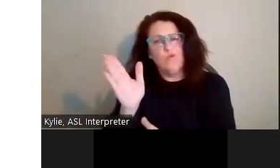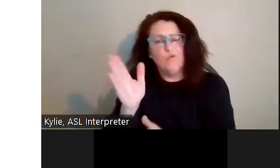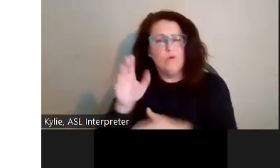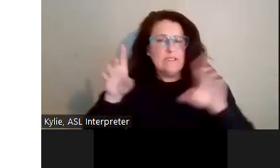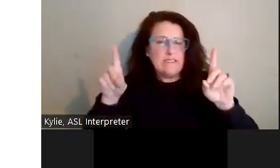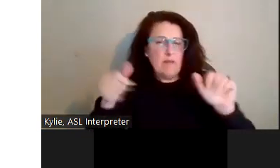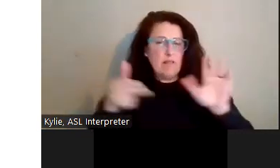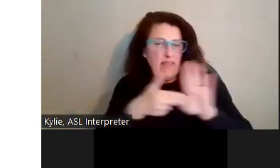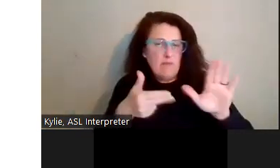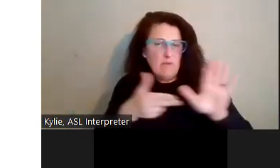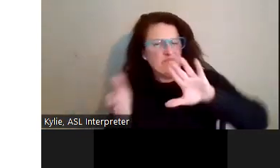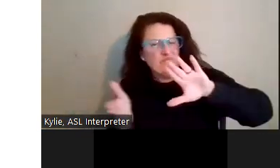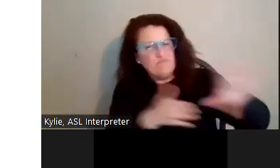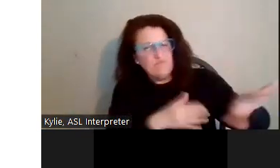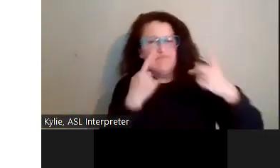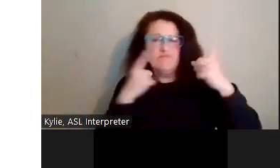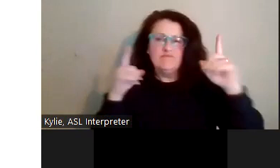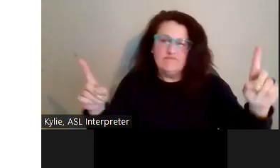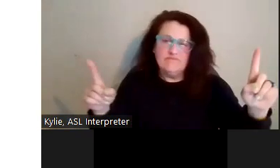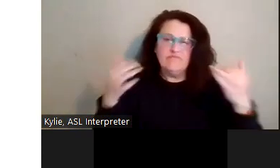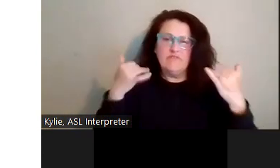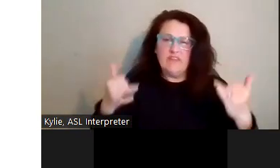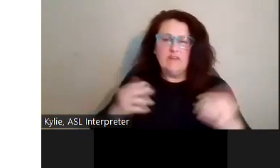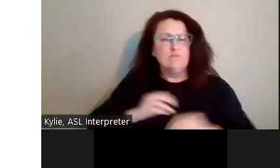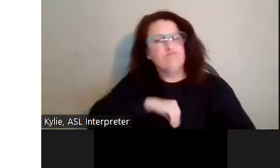job that is rewarding to them.